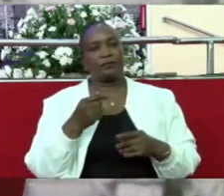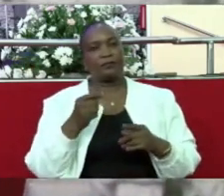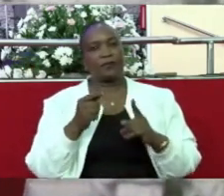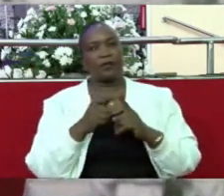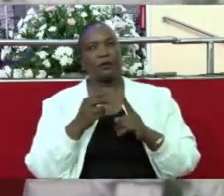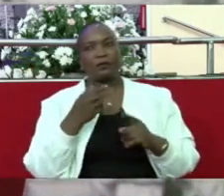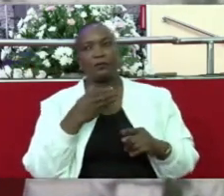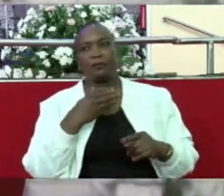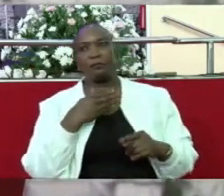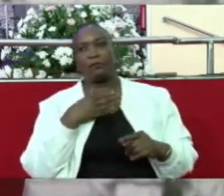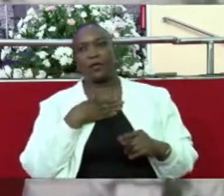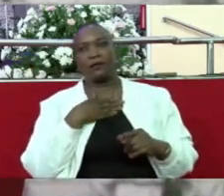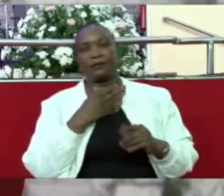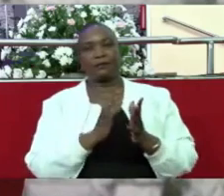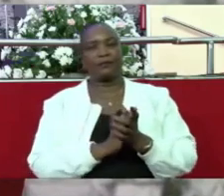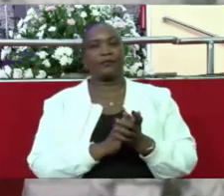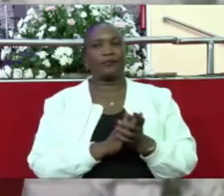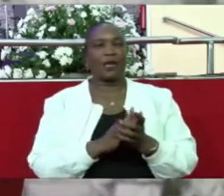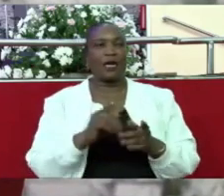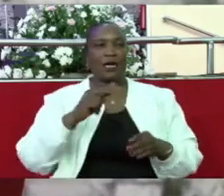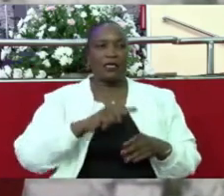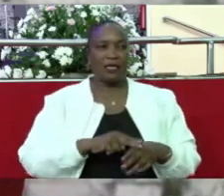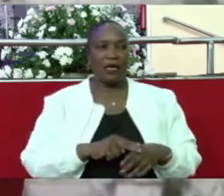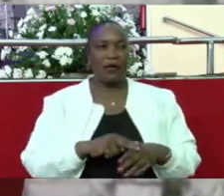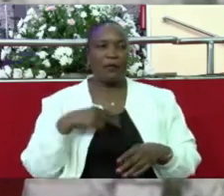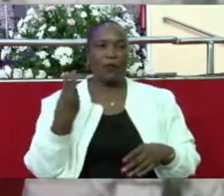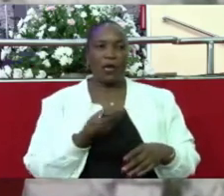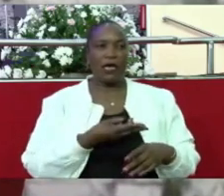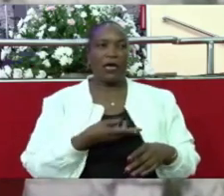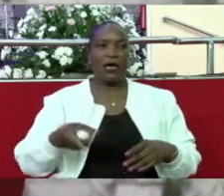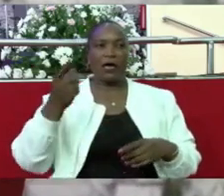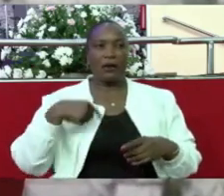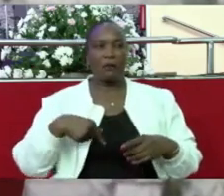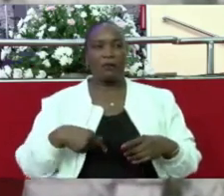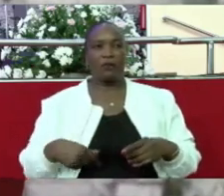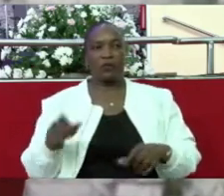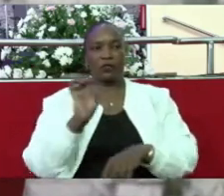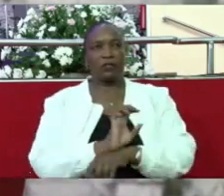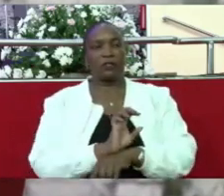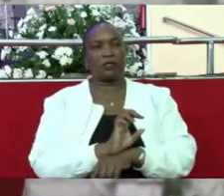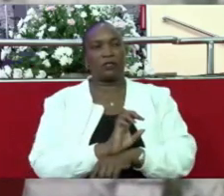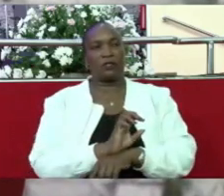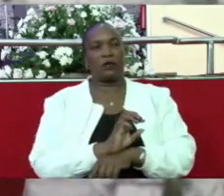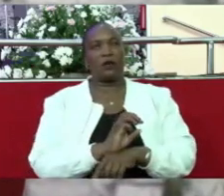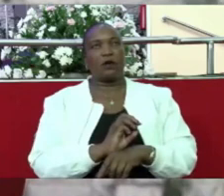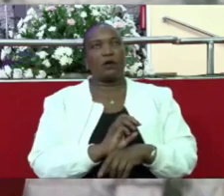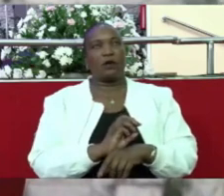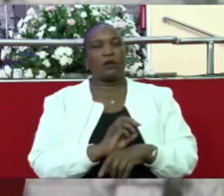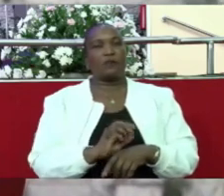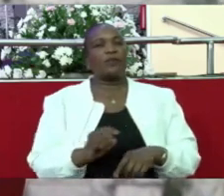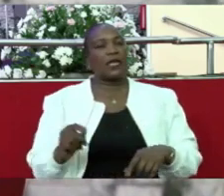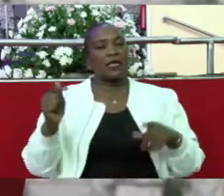to the house of the Lord. Unapokuja kwa nyumba ya Bwana. I know we have the theme of the year. Najua tuko na mwanga wa mwaka huu. And it tells us that the year